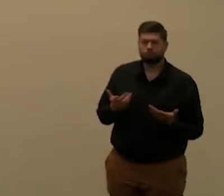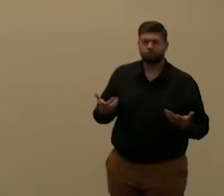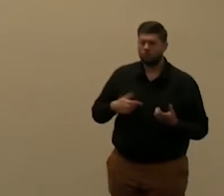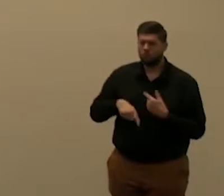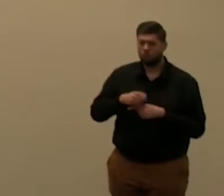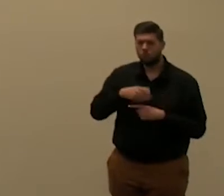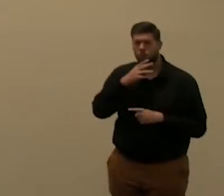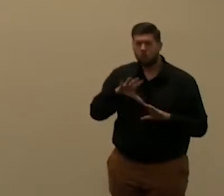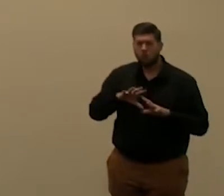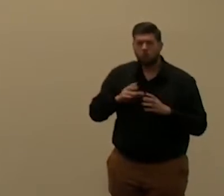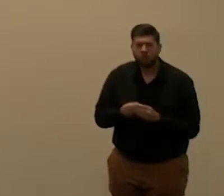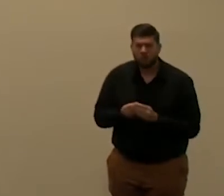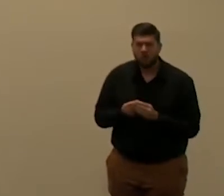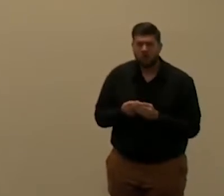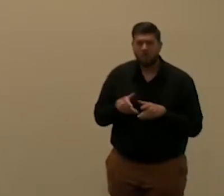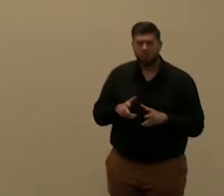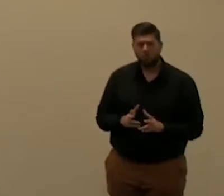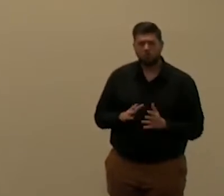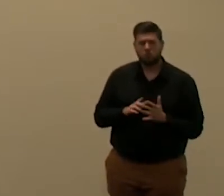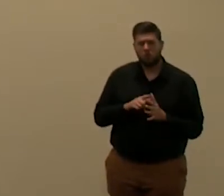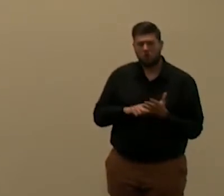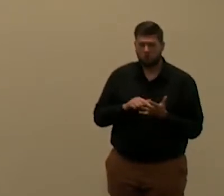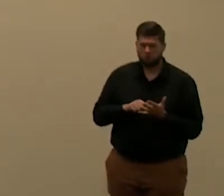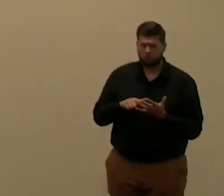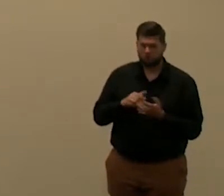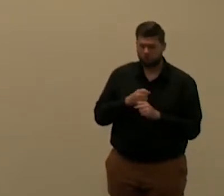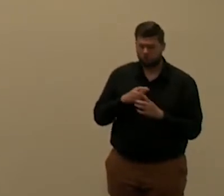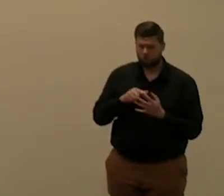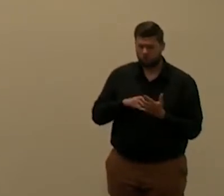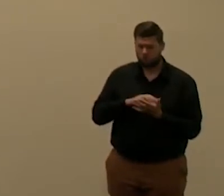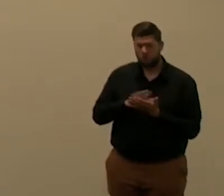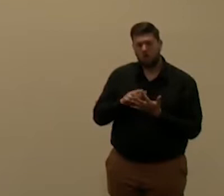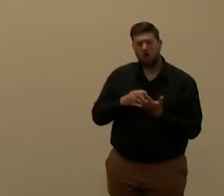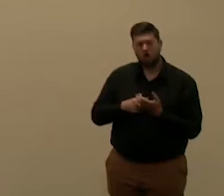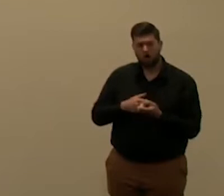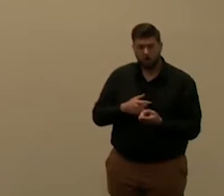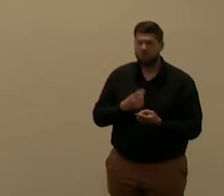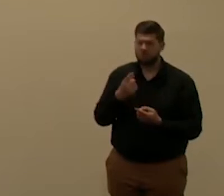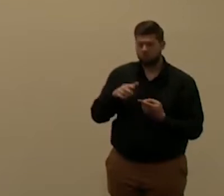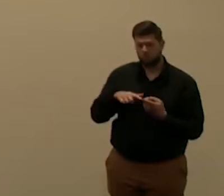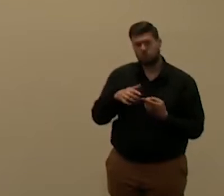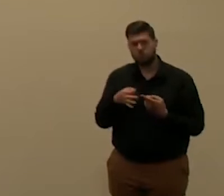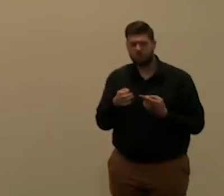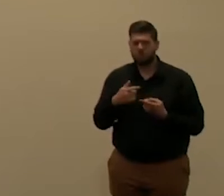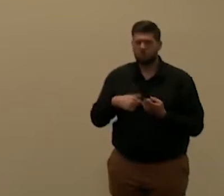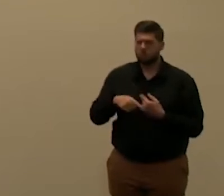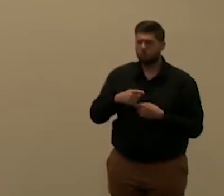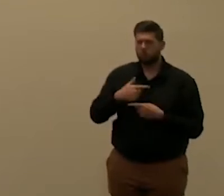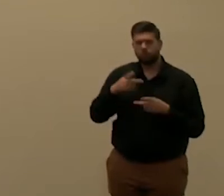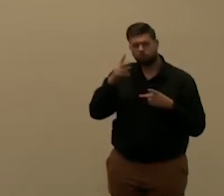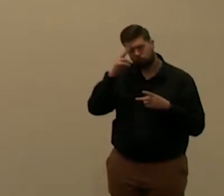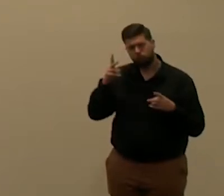Together mode is one of those functionalities that should reduce your cognitive